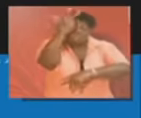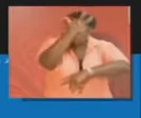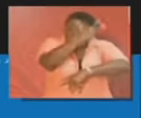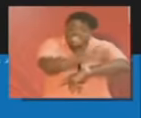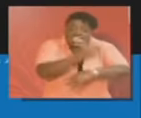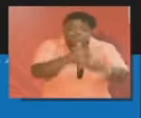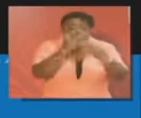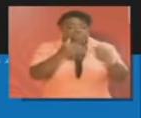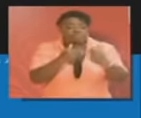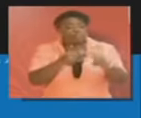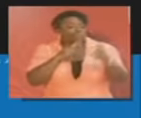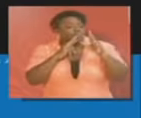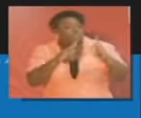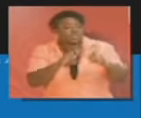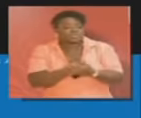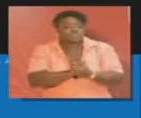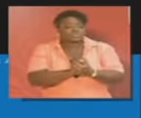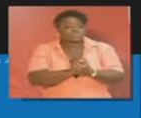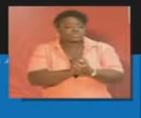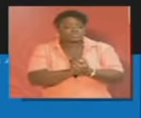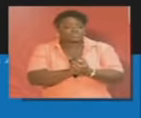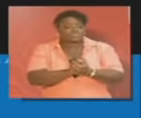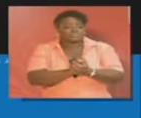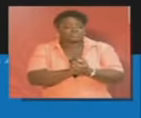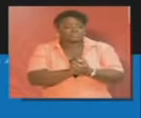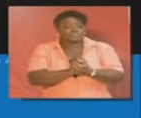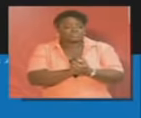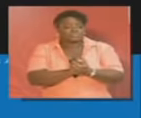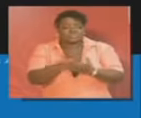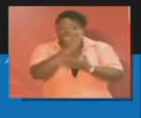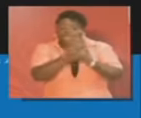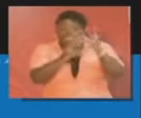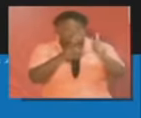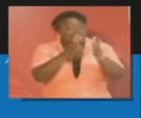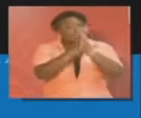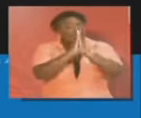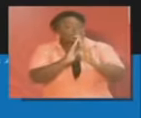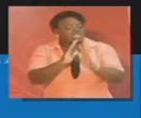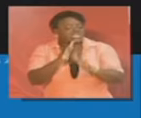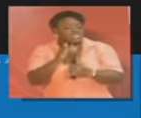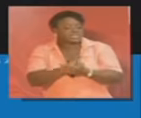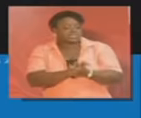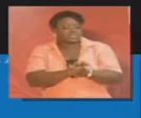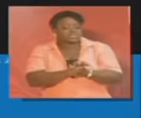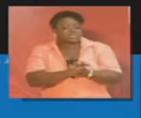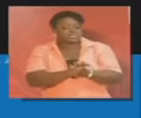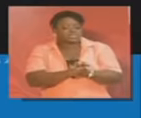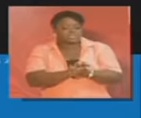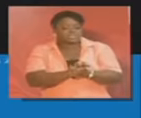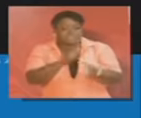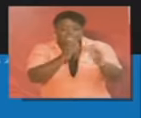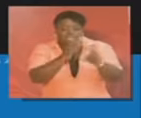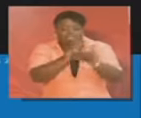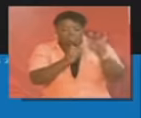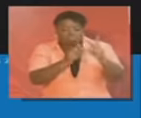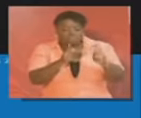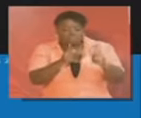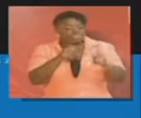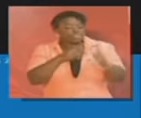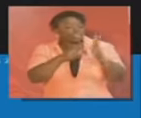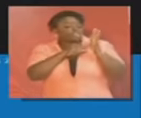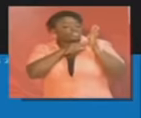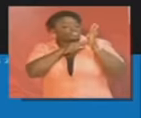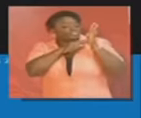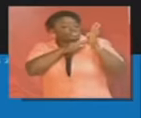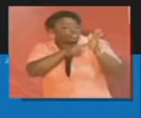question, someone has reached out to us and wanted to find out if someone is asymptomatic but